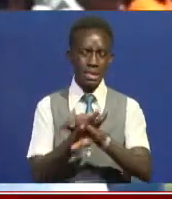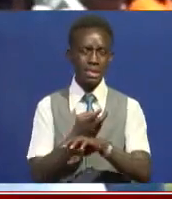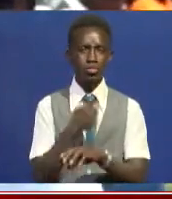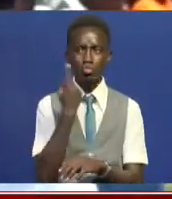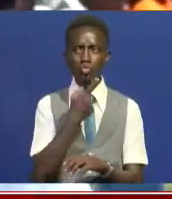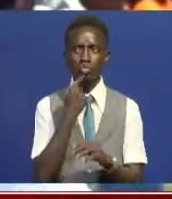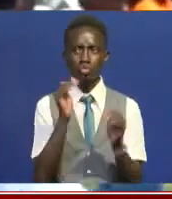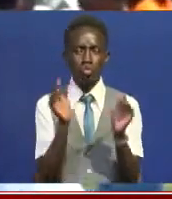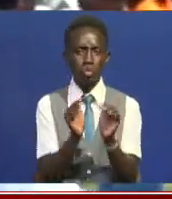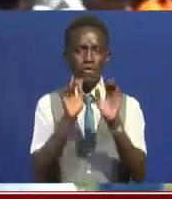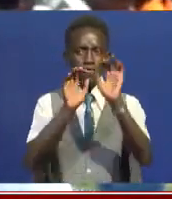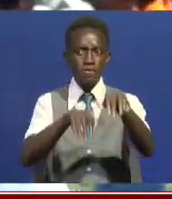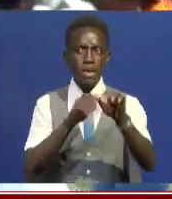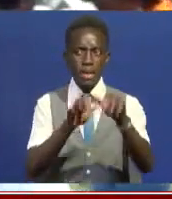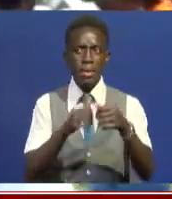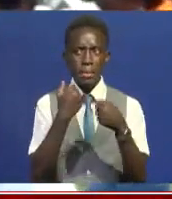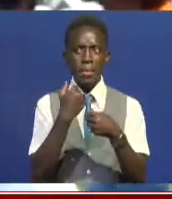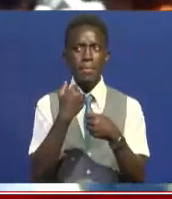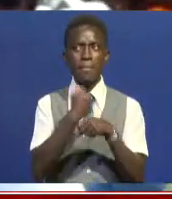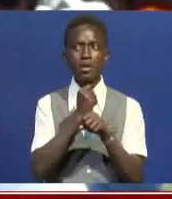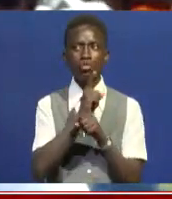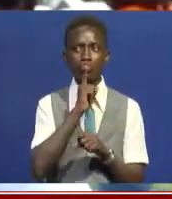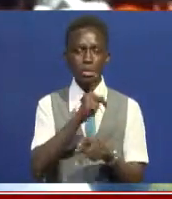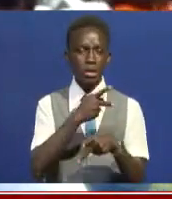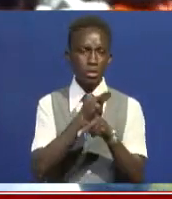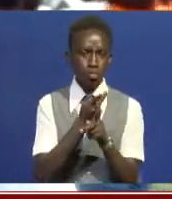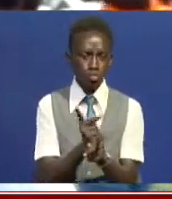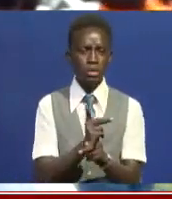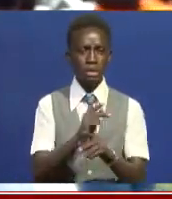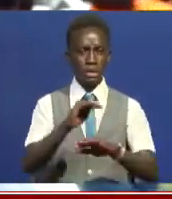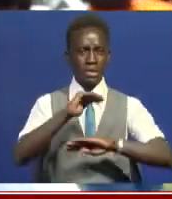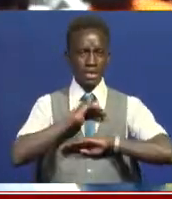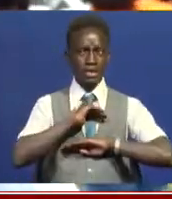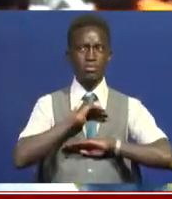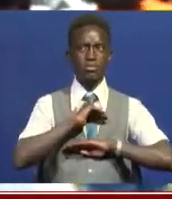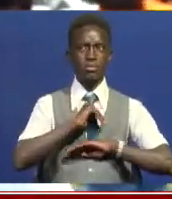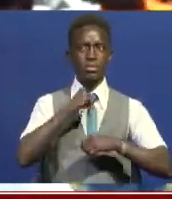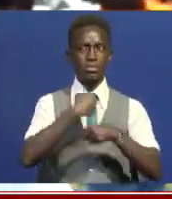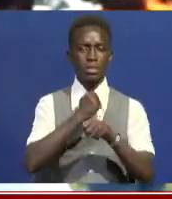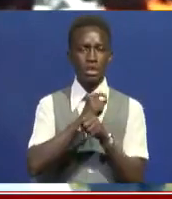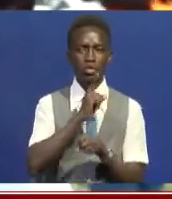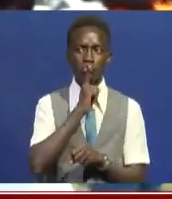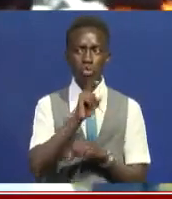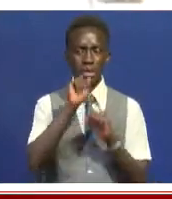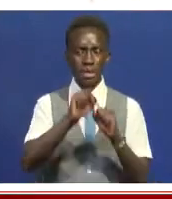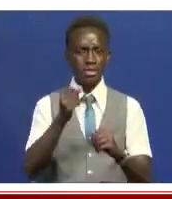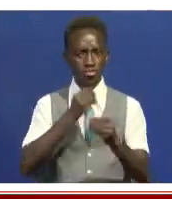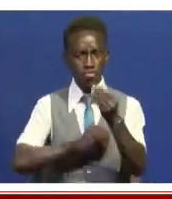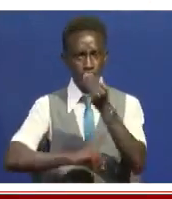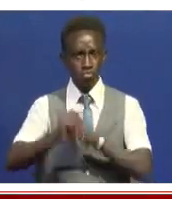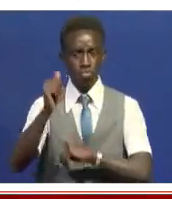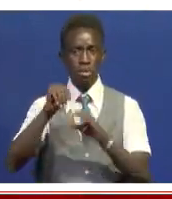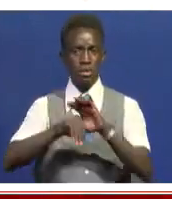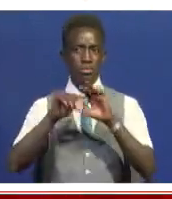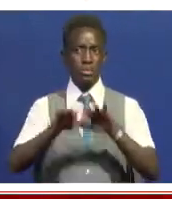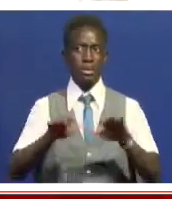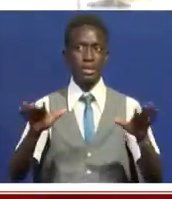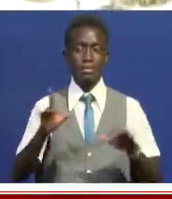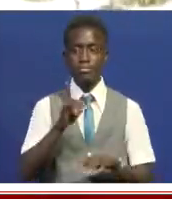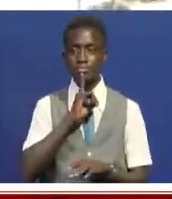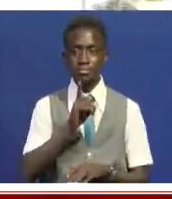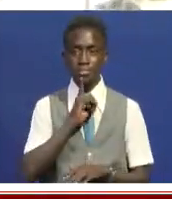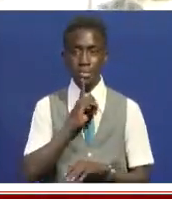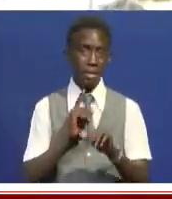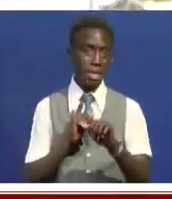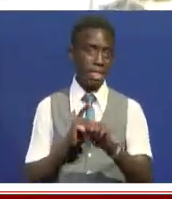plots to make sure that they can produce enough by themselves, to make sure they can eventually sell in the markets. He says other than the